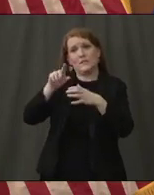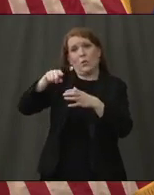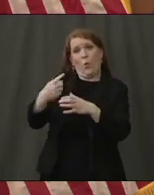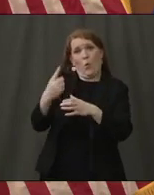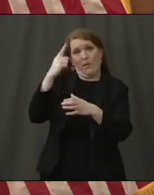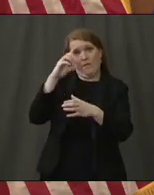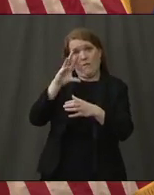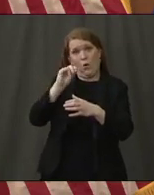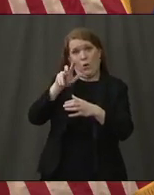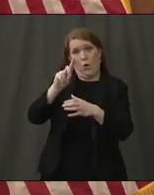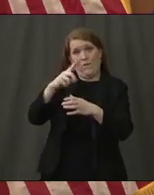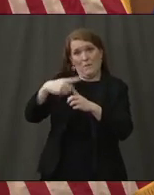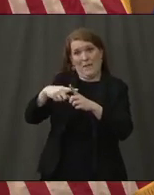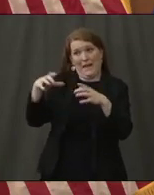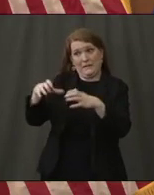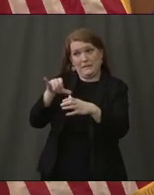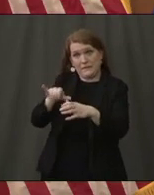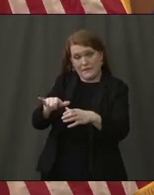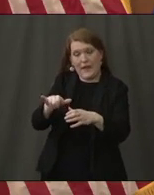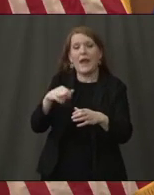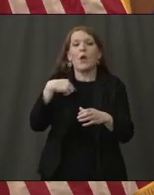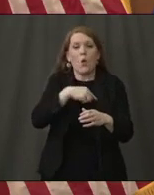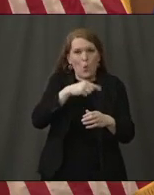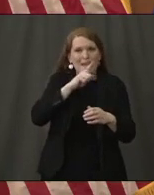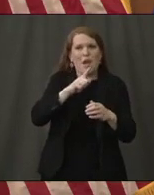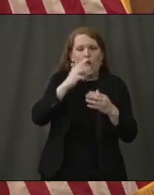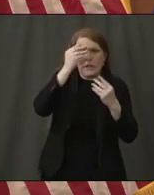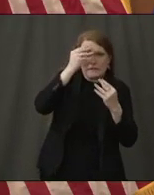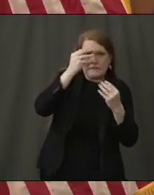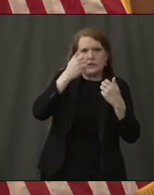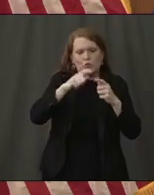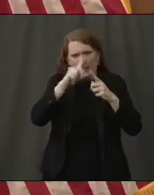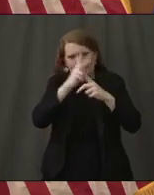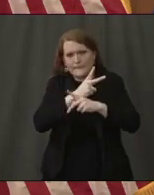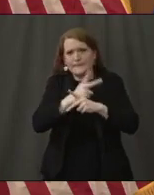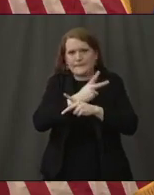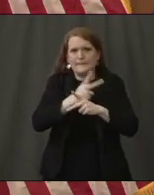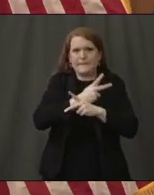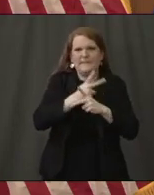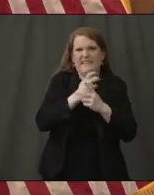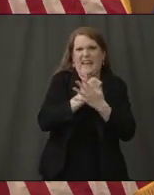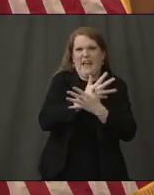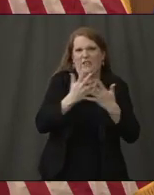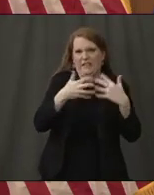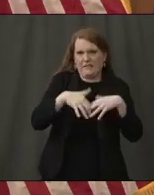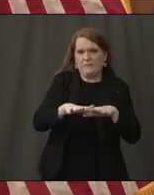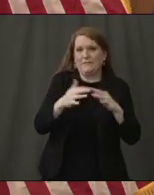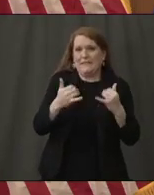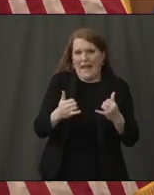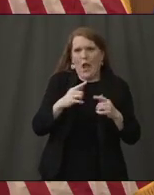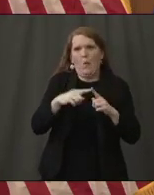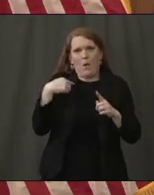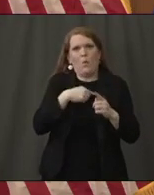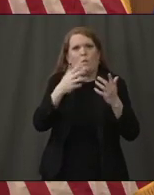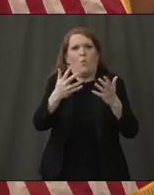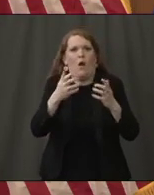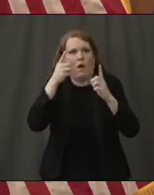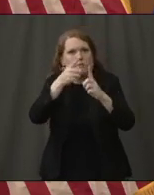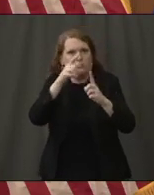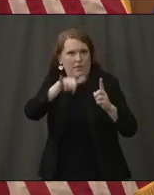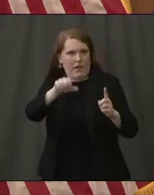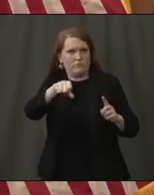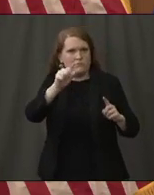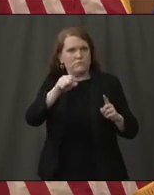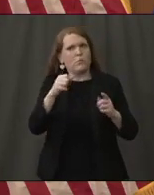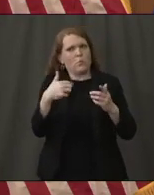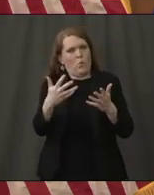the logistics of that, but that's kind of the direction we're headed as well, so that we can put all of those that are COVID positive in